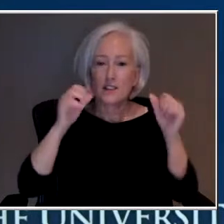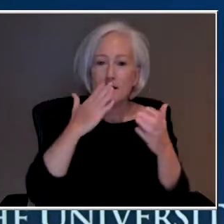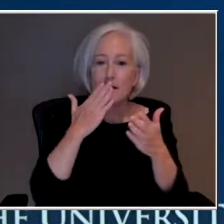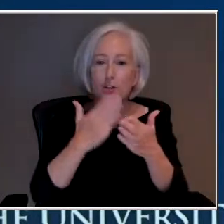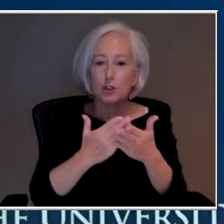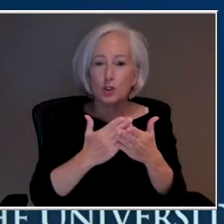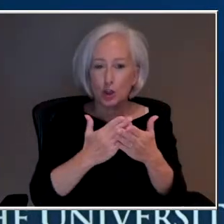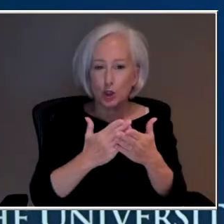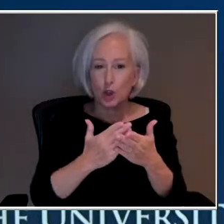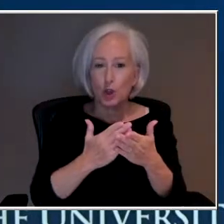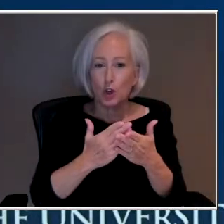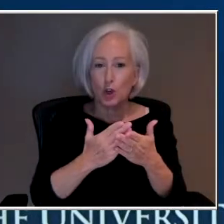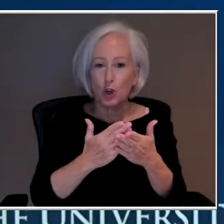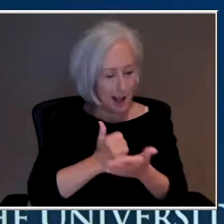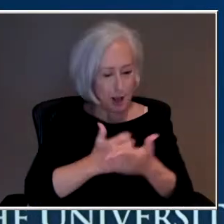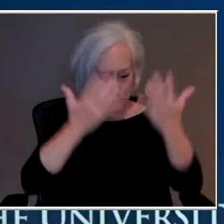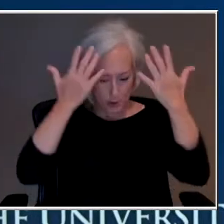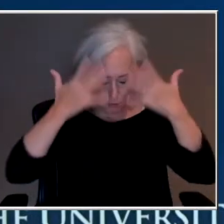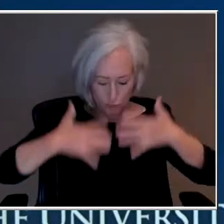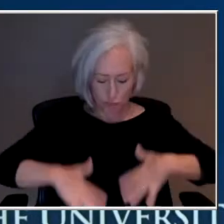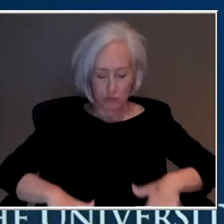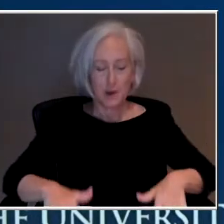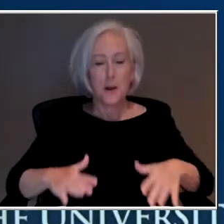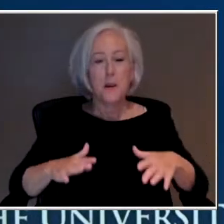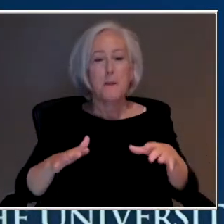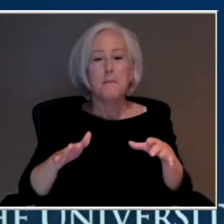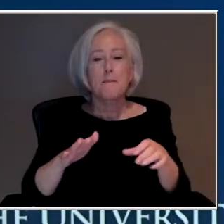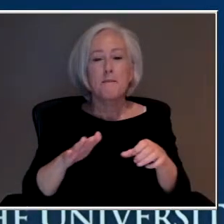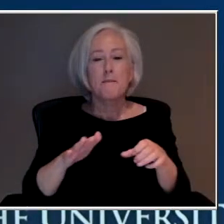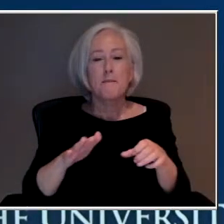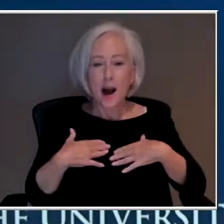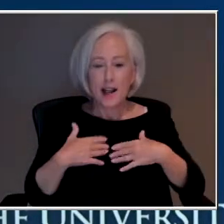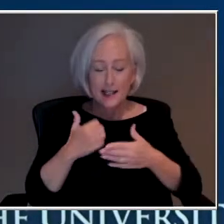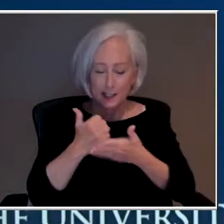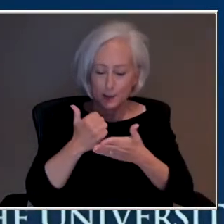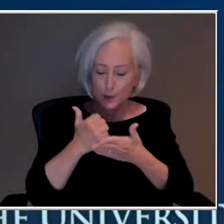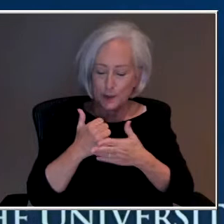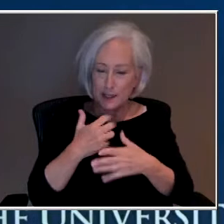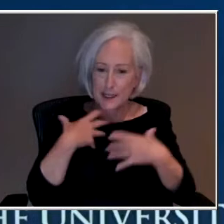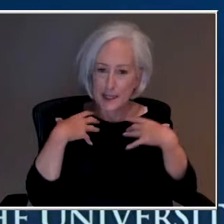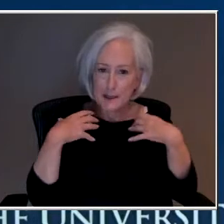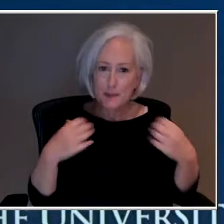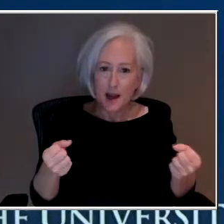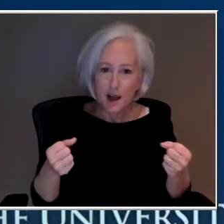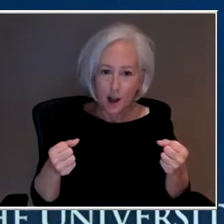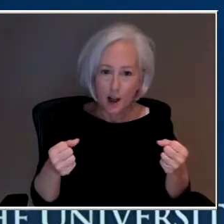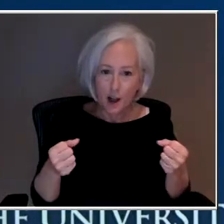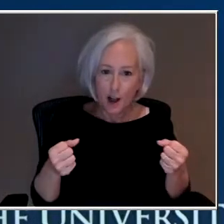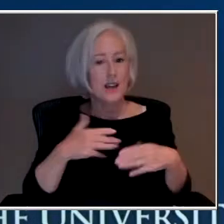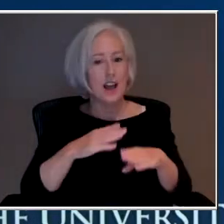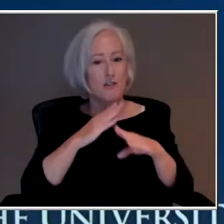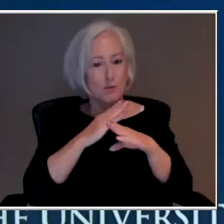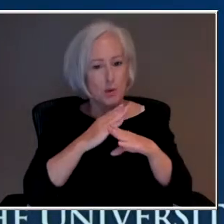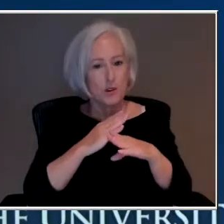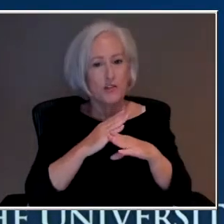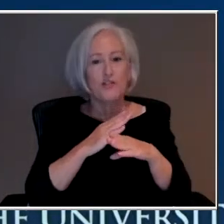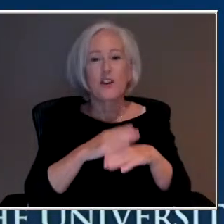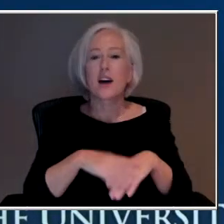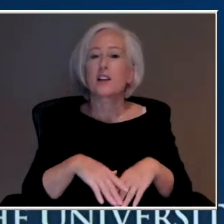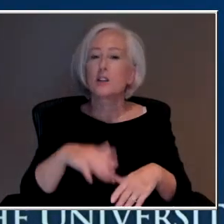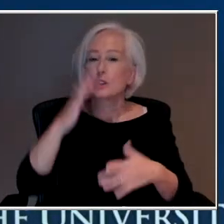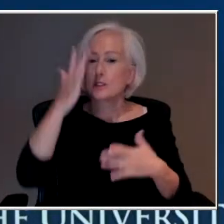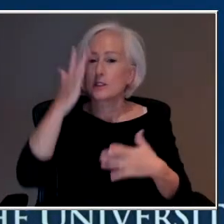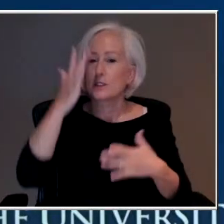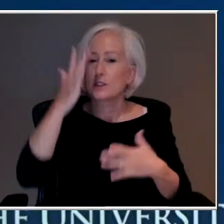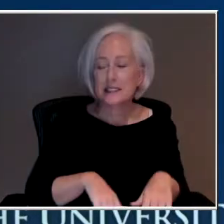whole body in keeping you nice and healthy. There are some, same as the adult world, preventable diseases of high blood pressure, diabetes, a lot of